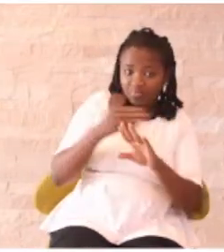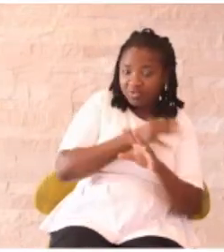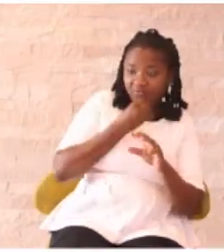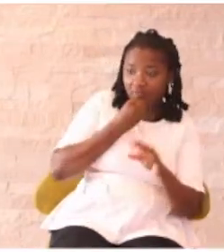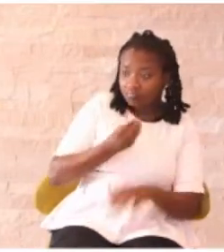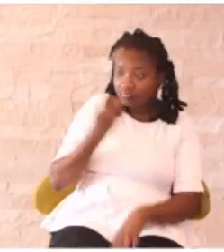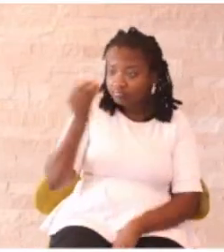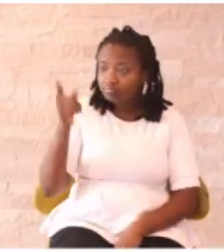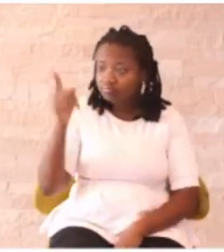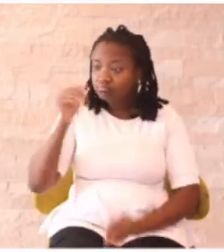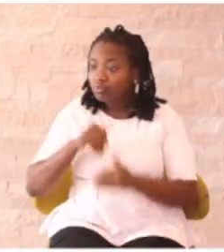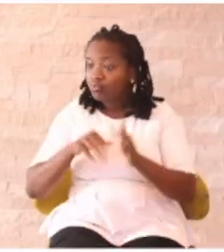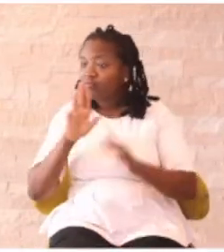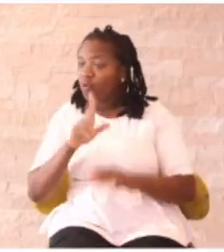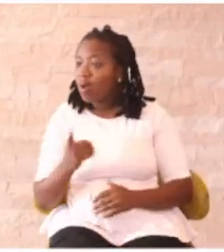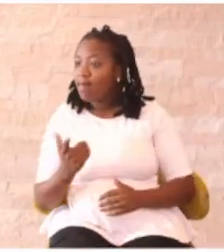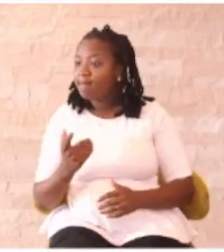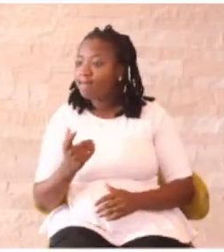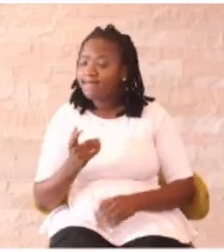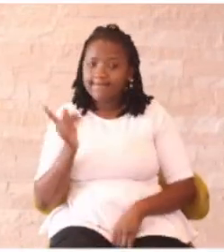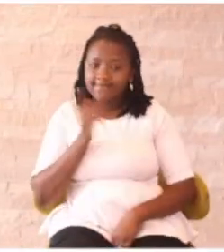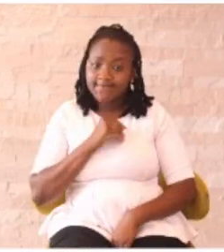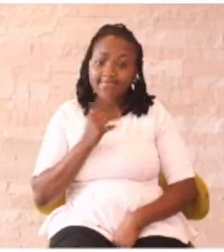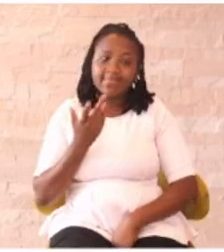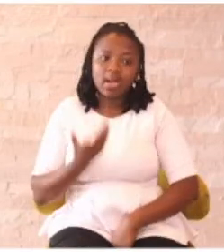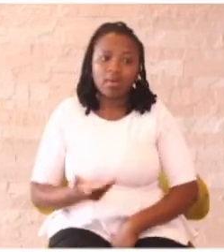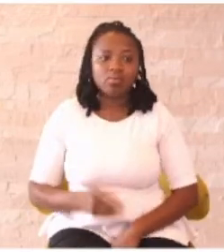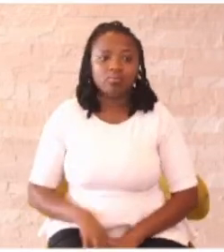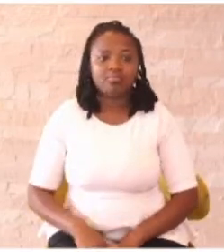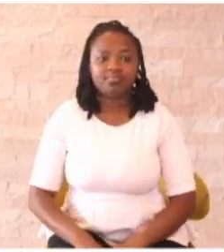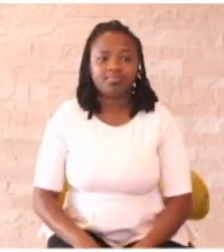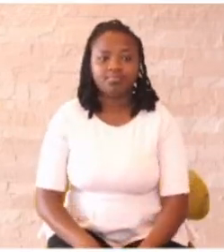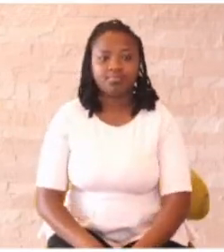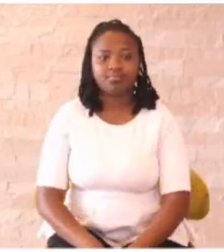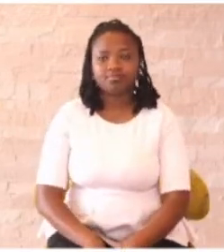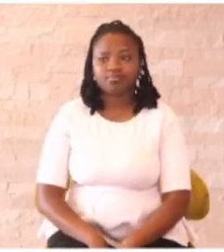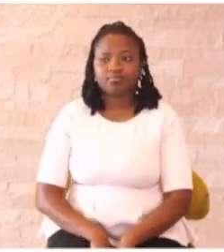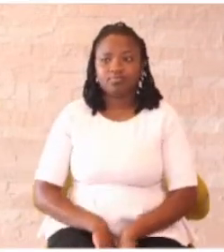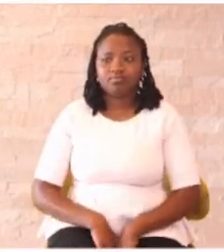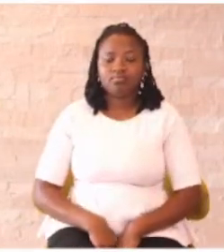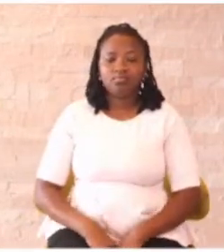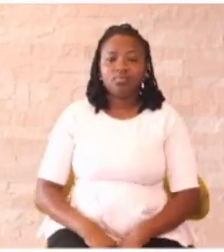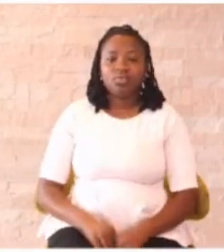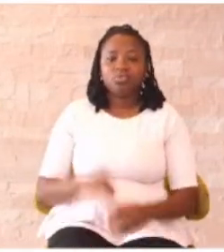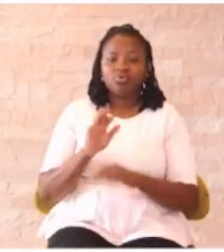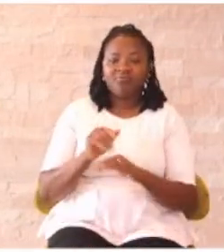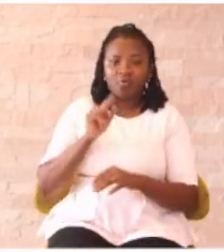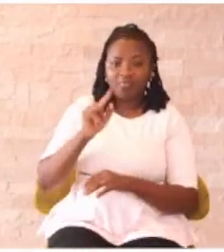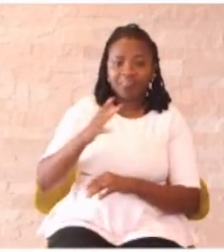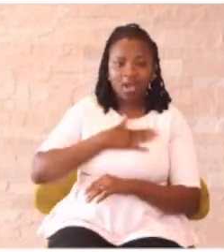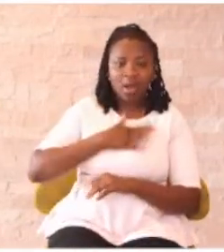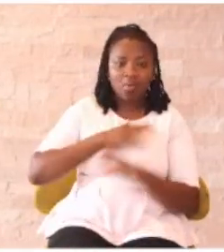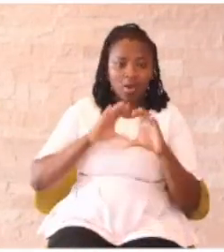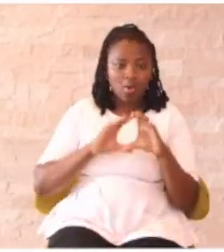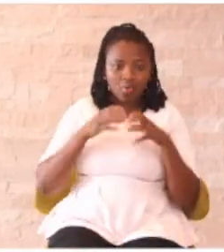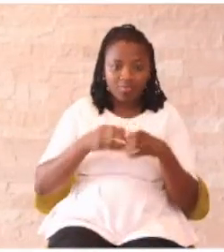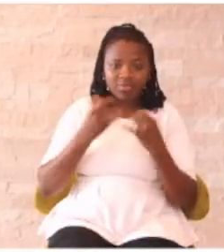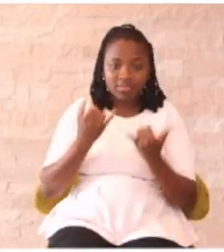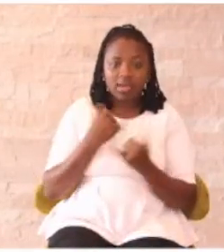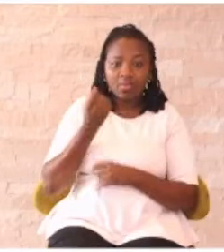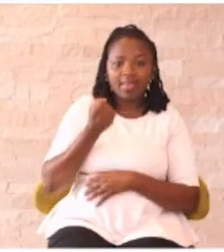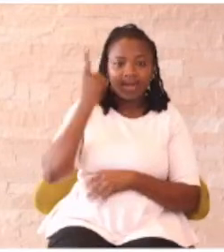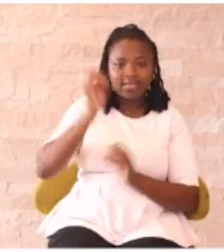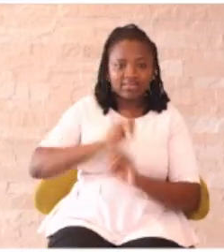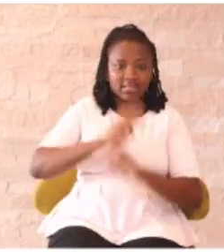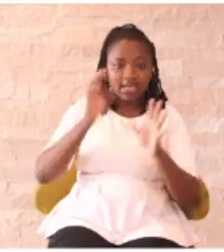previously have been tabled before them. So as a result of this, our communities are now understanding